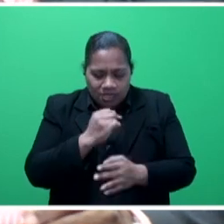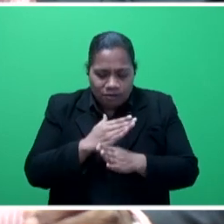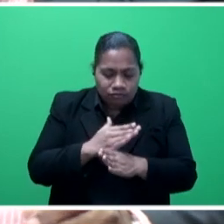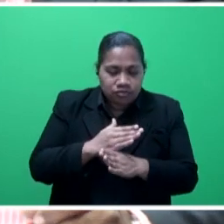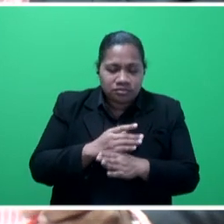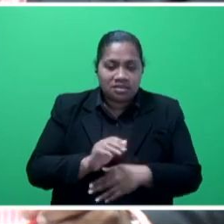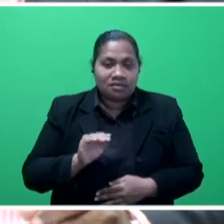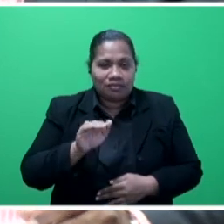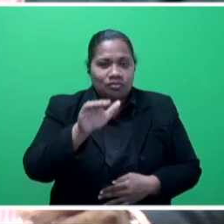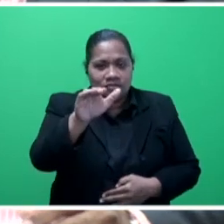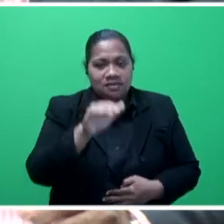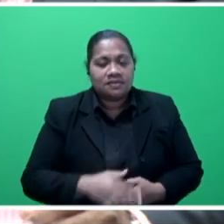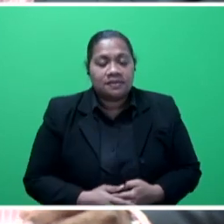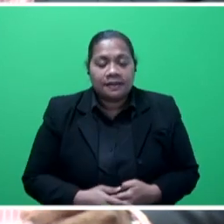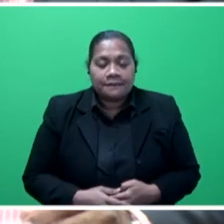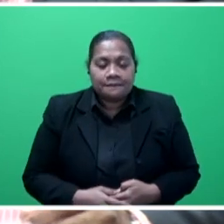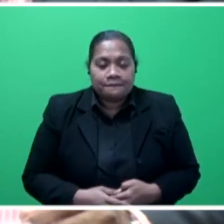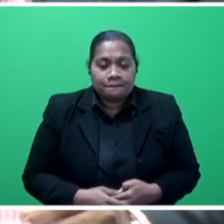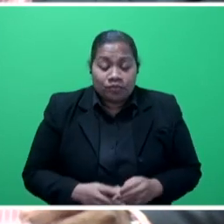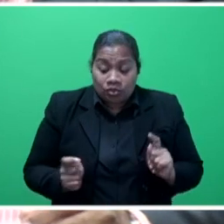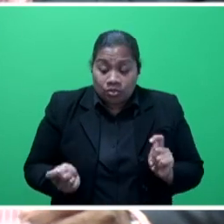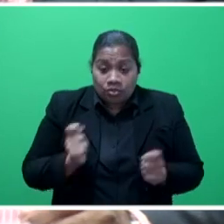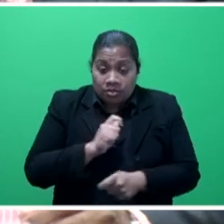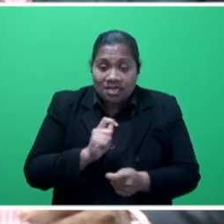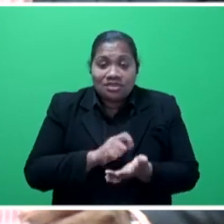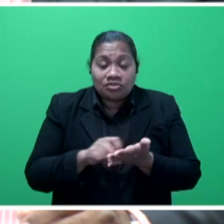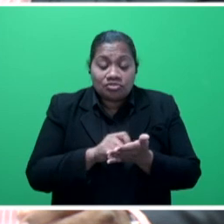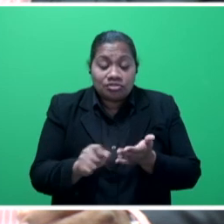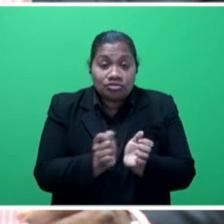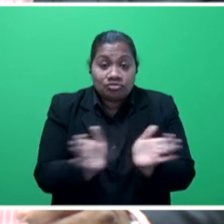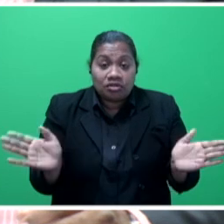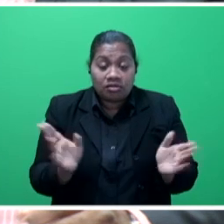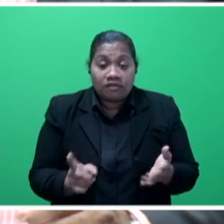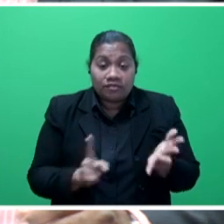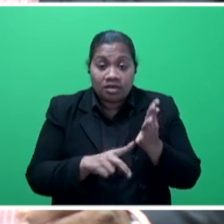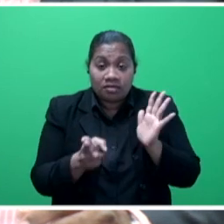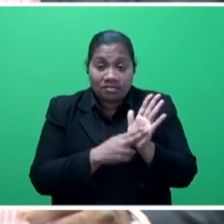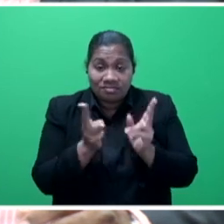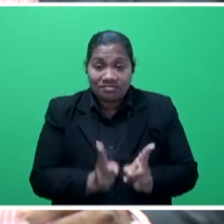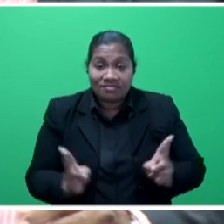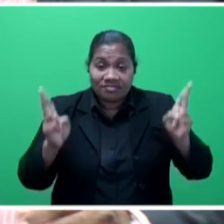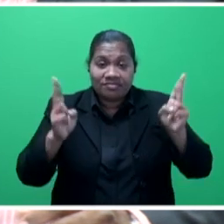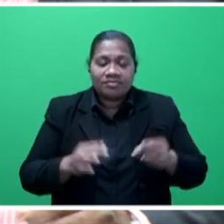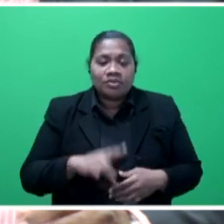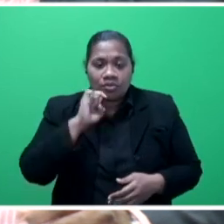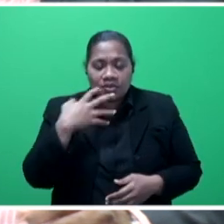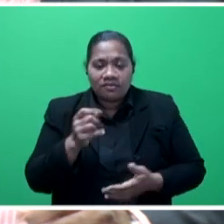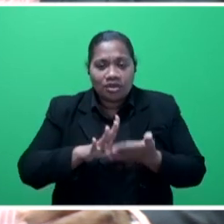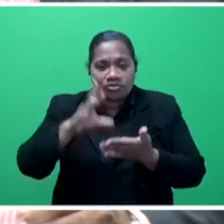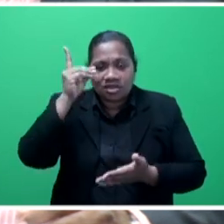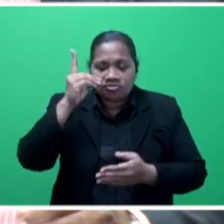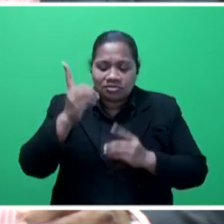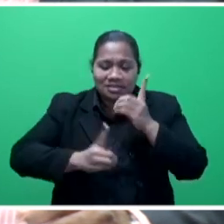Mr. Speaker, sir, for this transformation, the Secretary General of the United Nations will hold the Education Summit during the